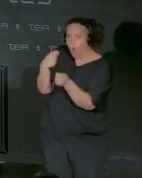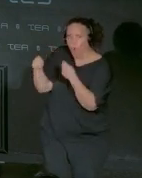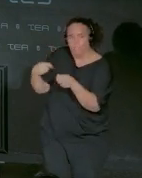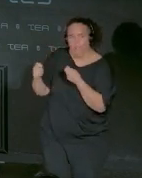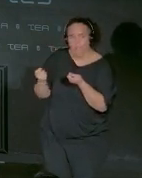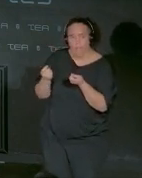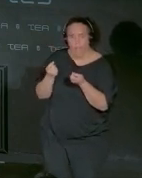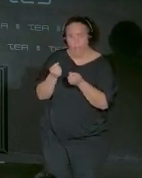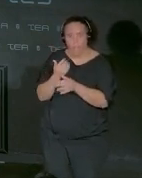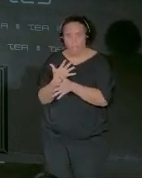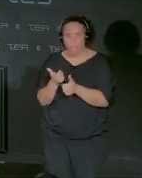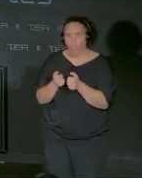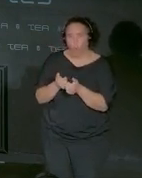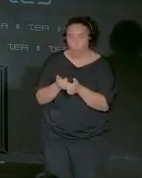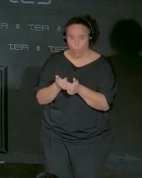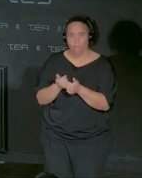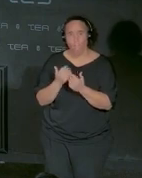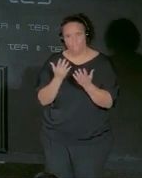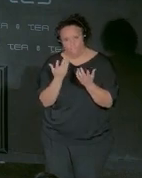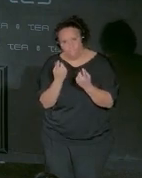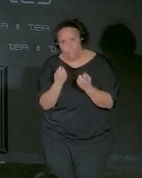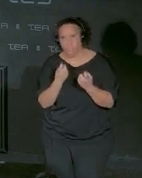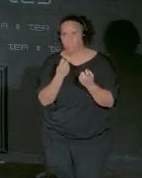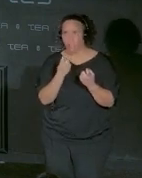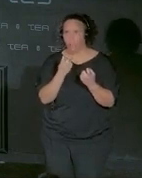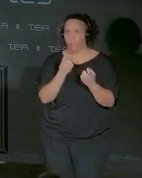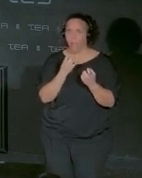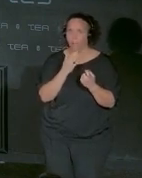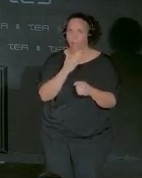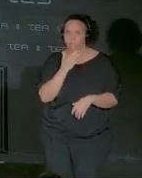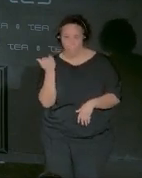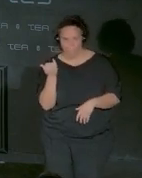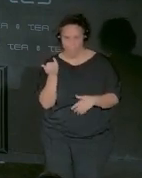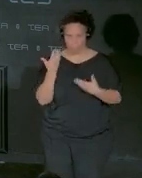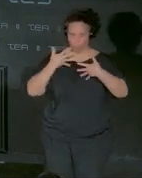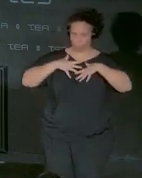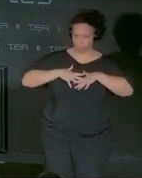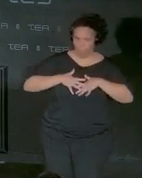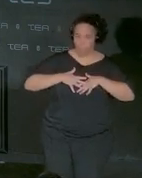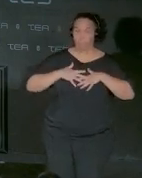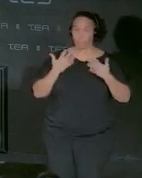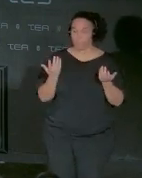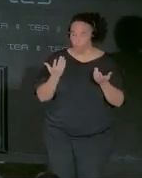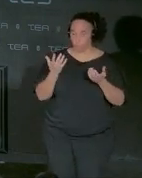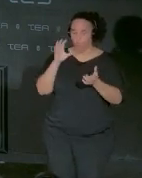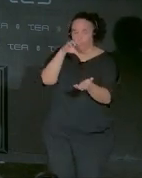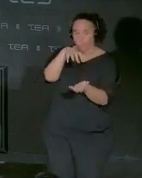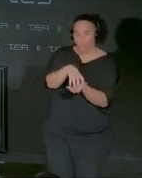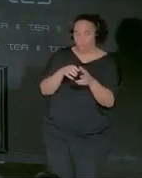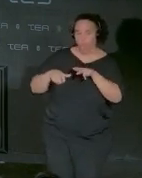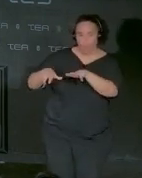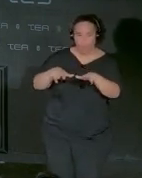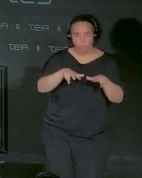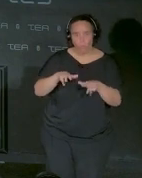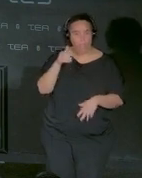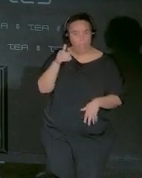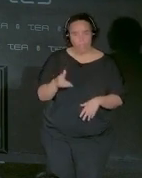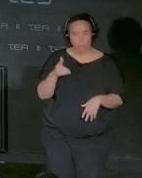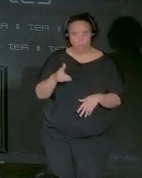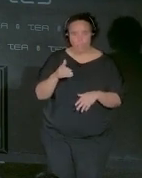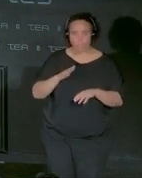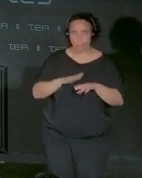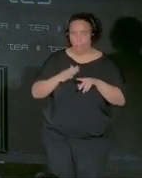a role in that task. That's very important to make them professionals instead of students. We see that we're also, most of the time,